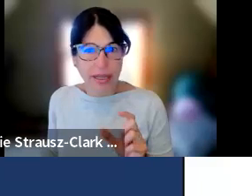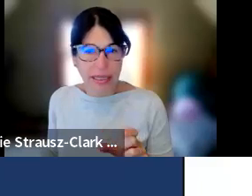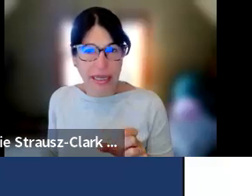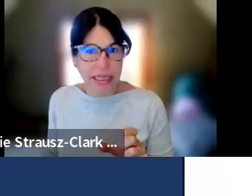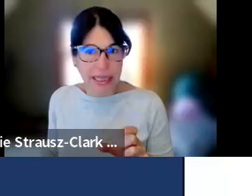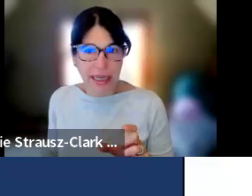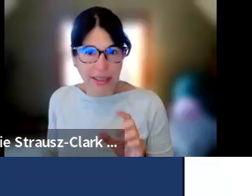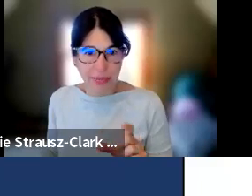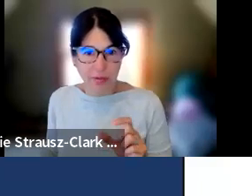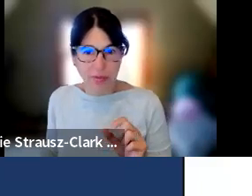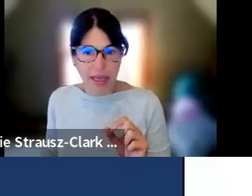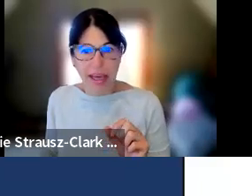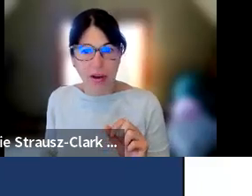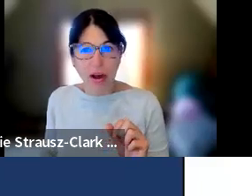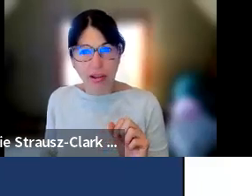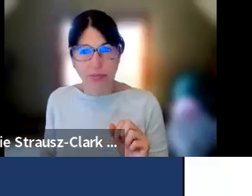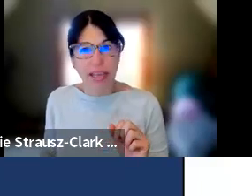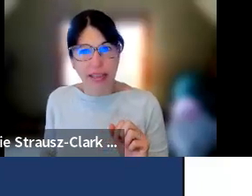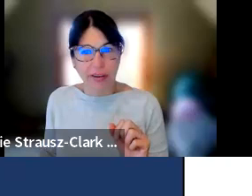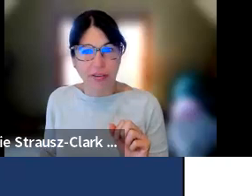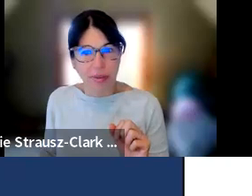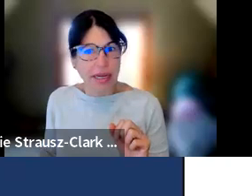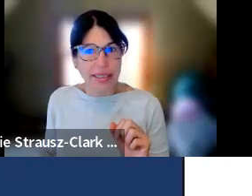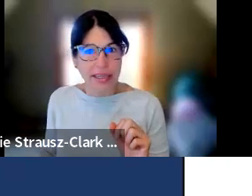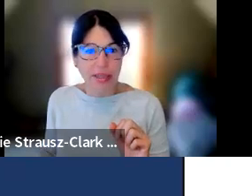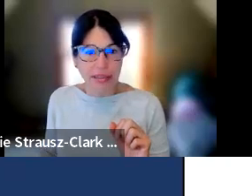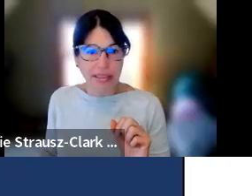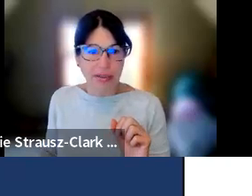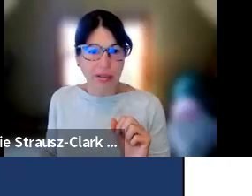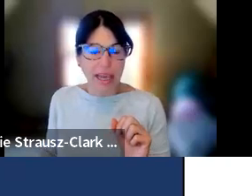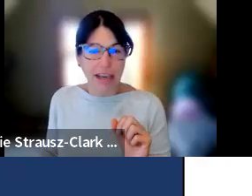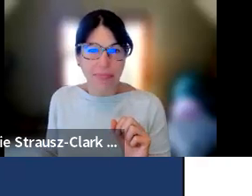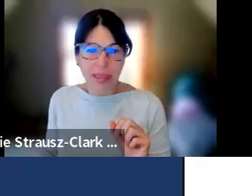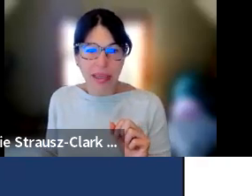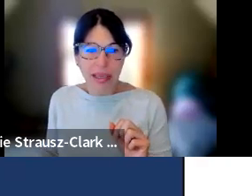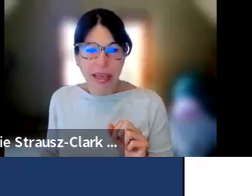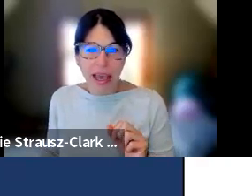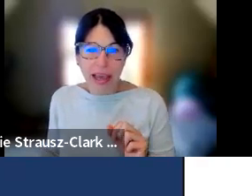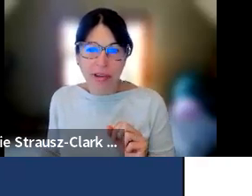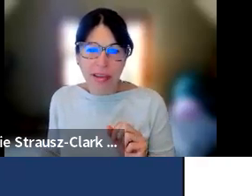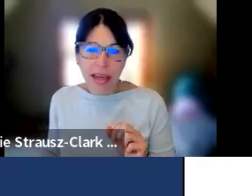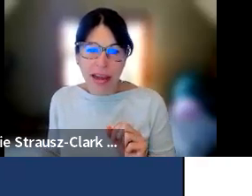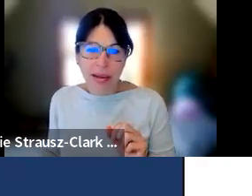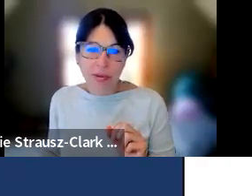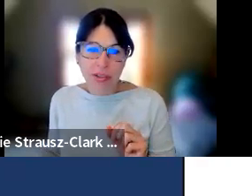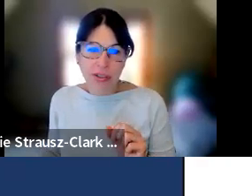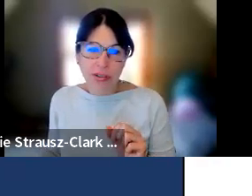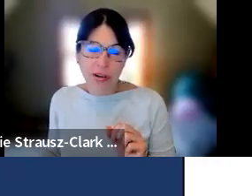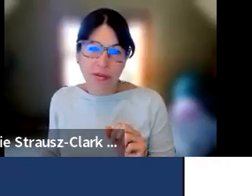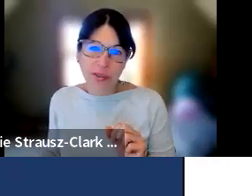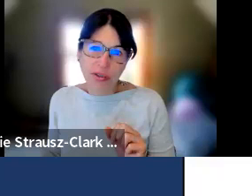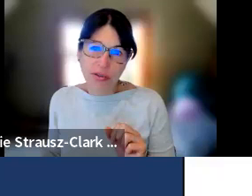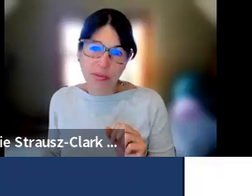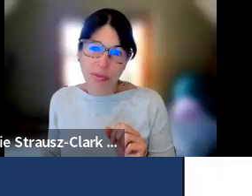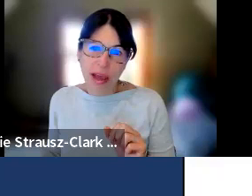per comment to 90 seconds, but we'll make that call as we get later in the meeting and see what the list looks like. And with that, I am going to turn